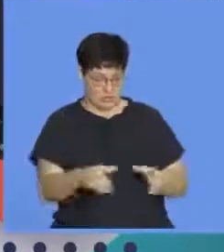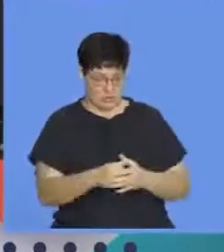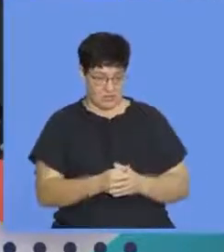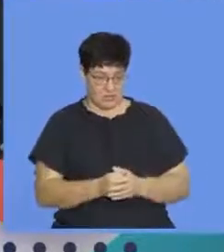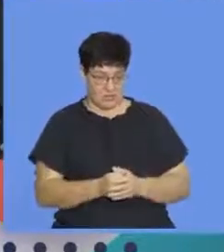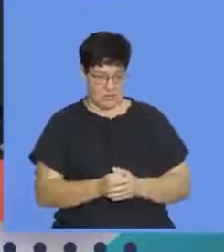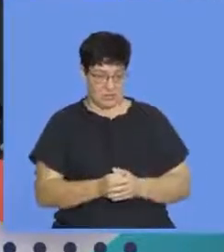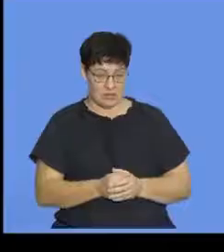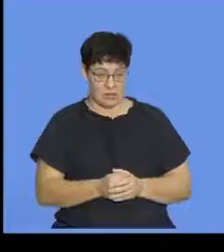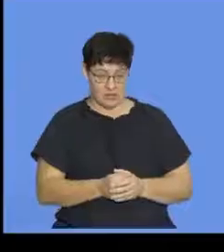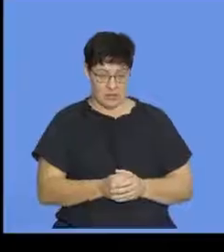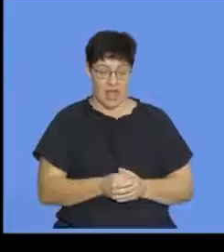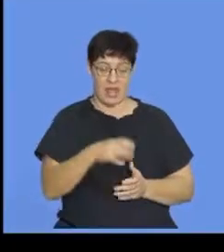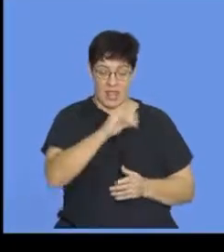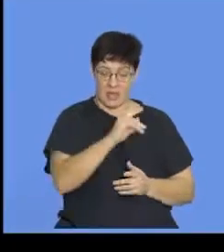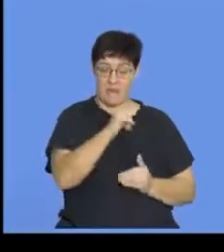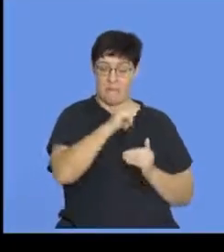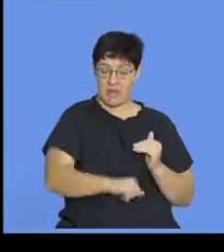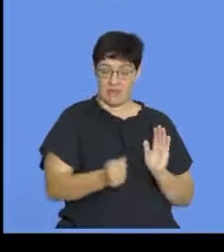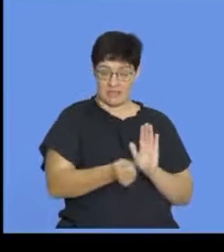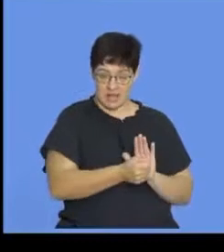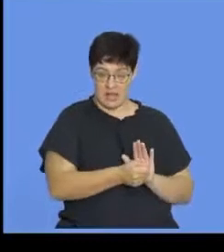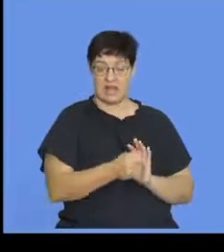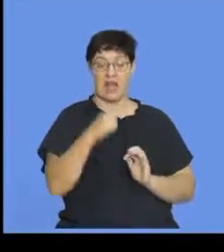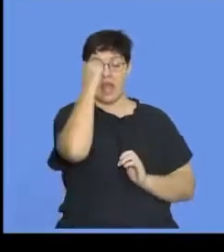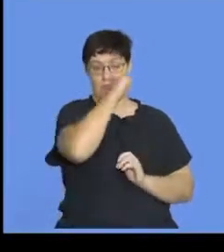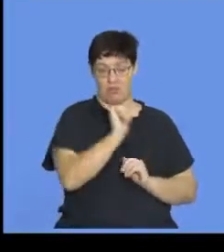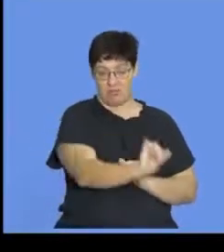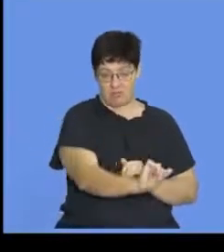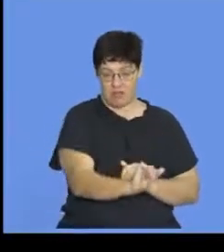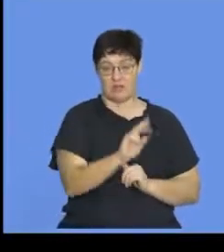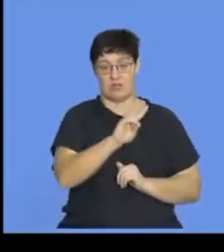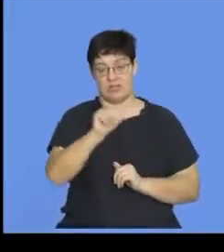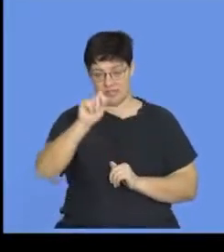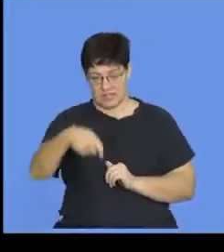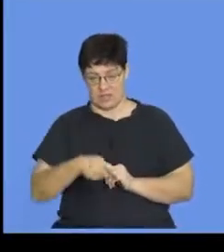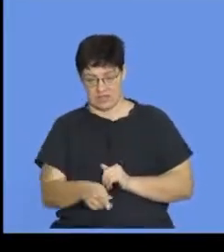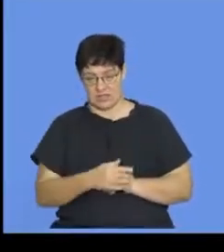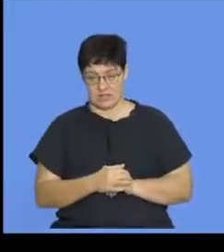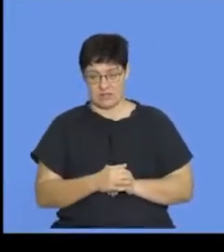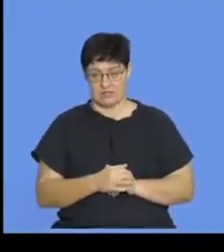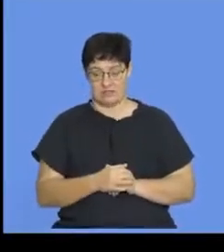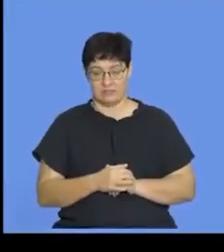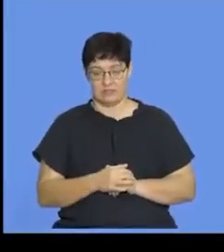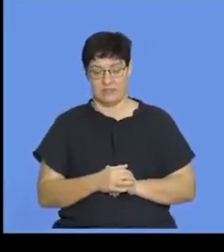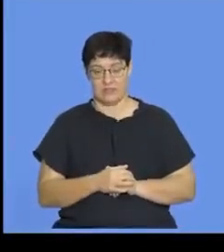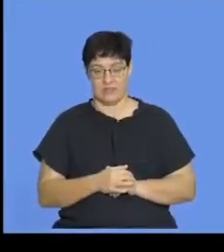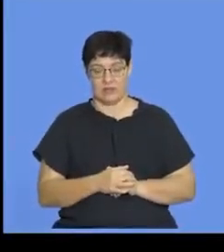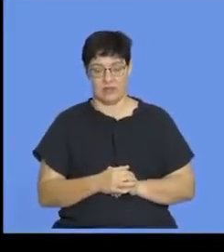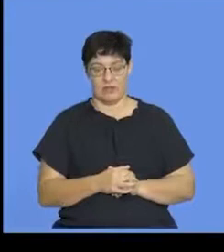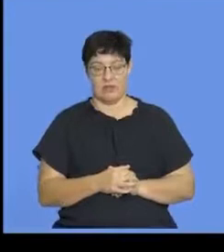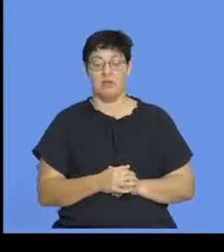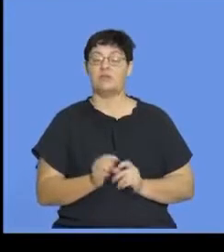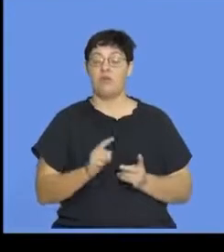sale, so in April, there we go, we've got the 26,000. And obviously, if you look at the next one, which was